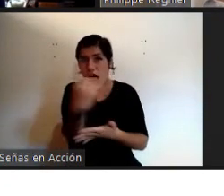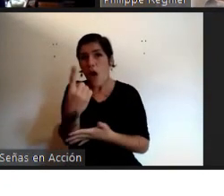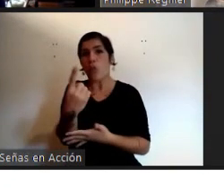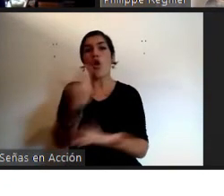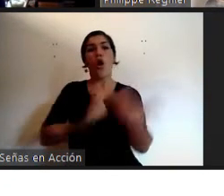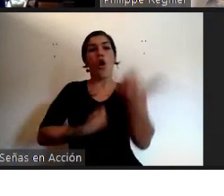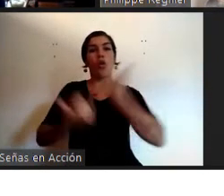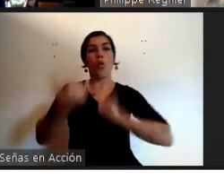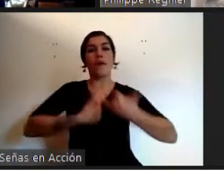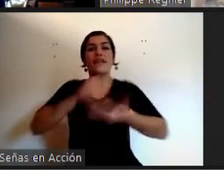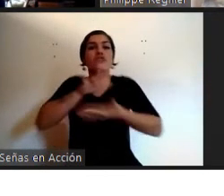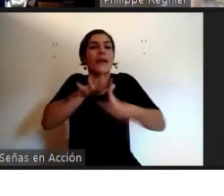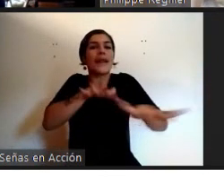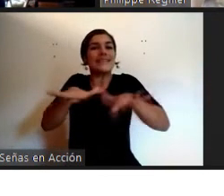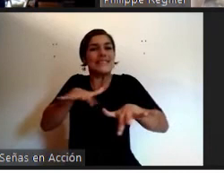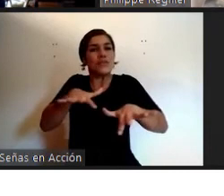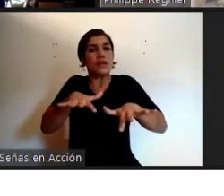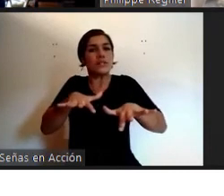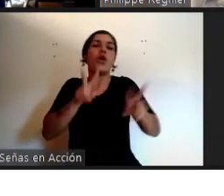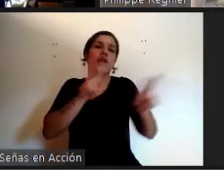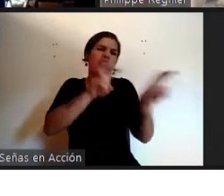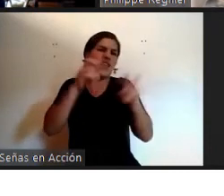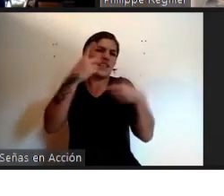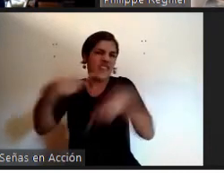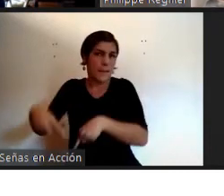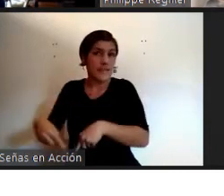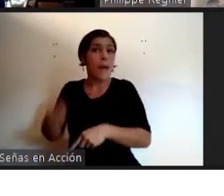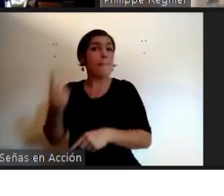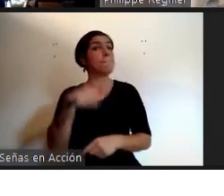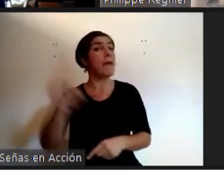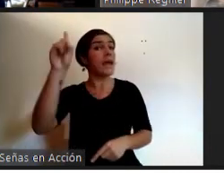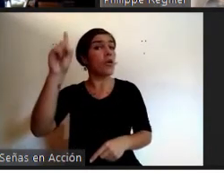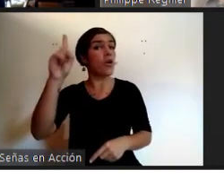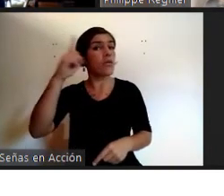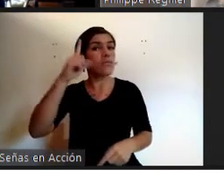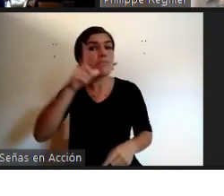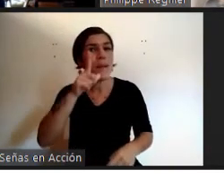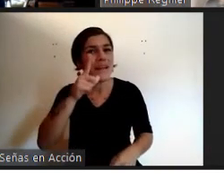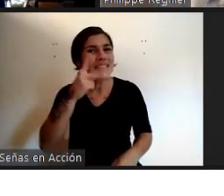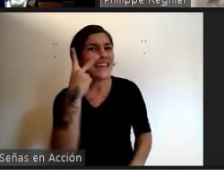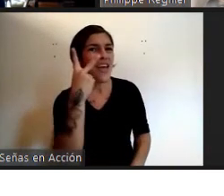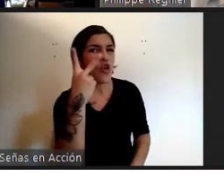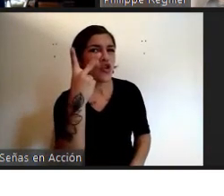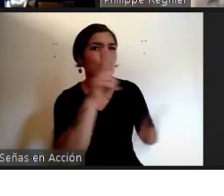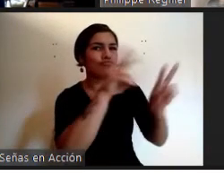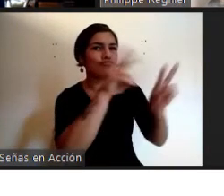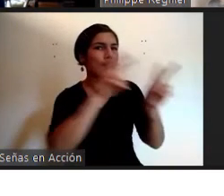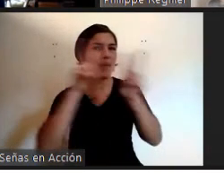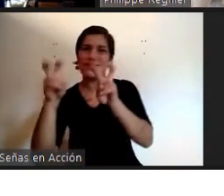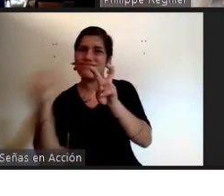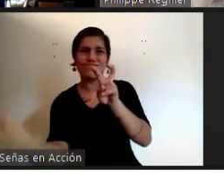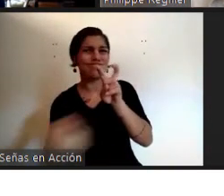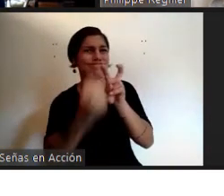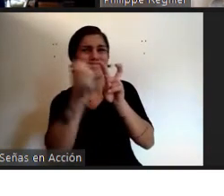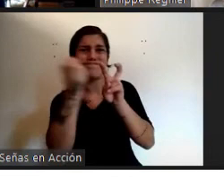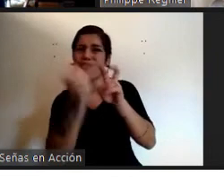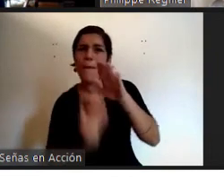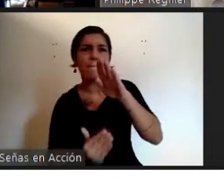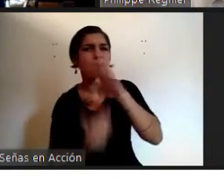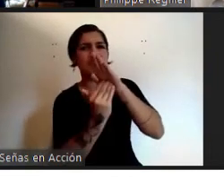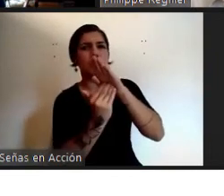in my opinion, appear on different positions almost always: inequality